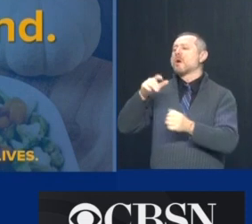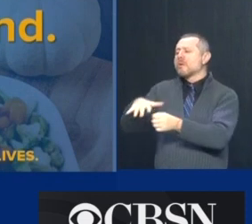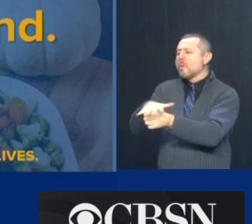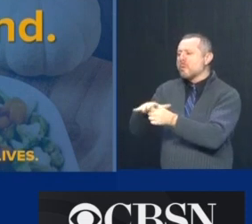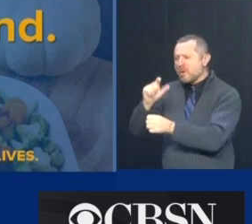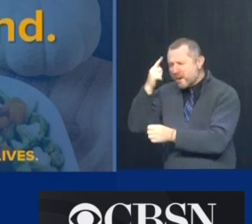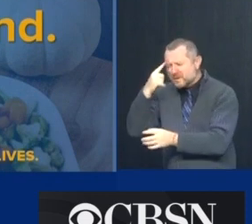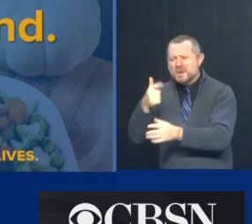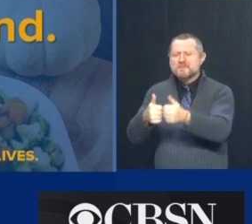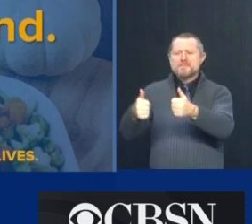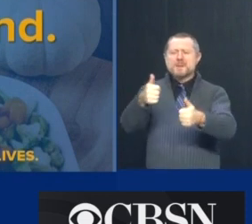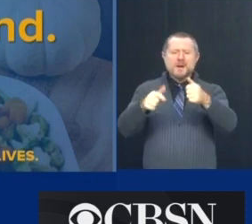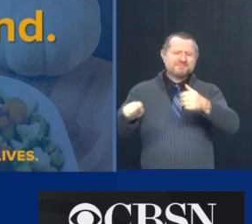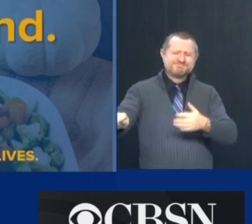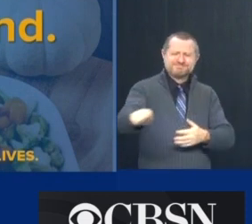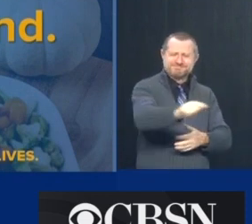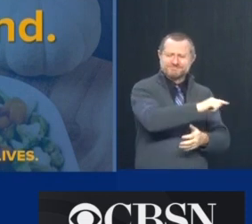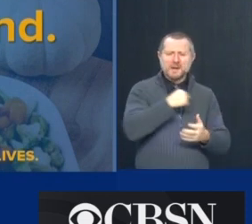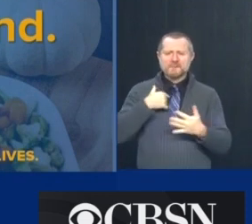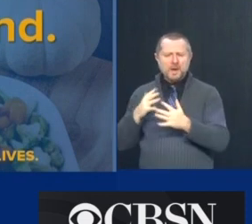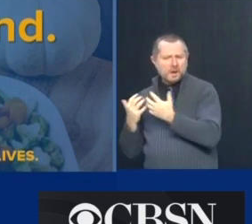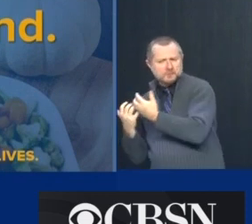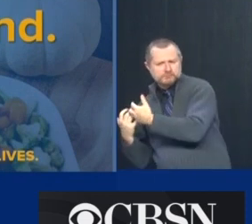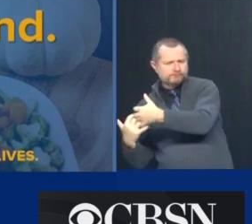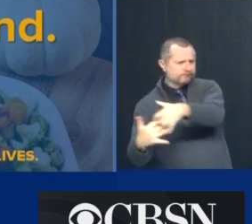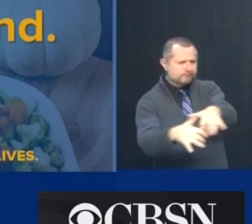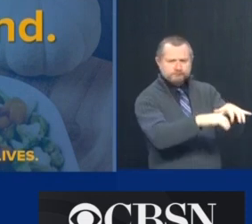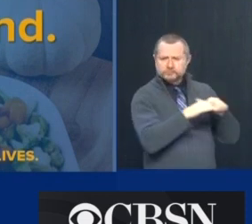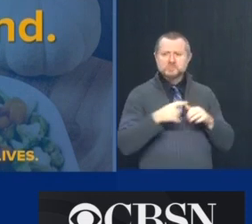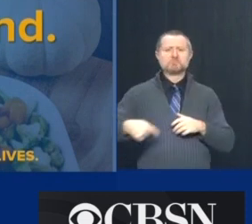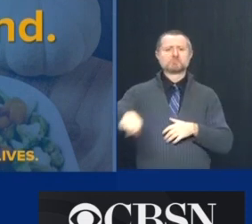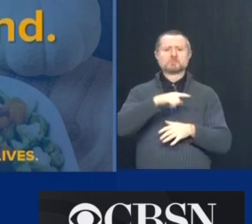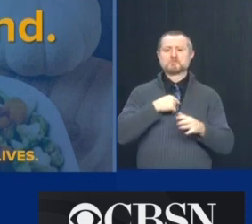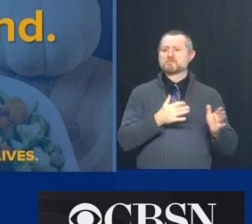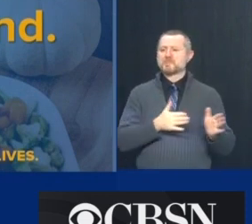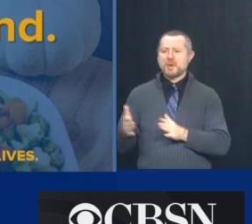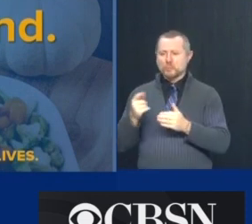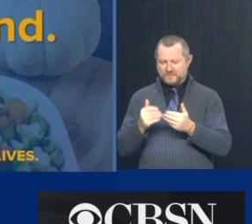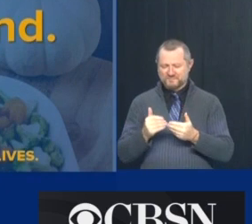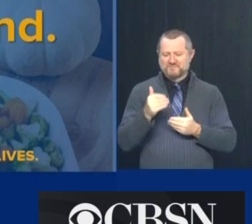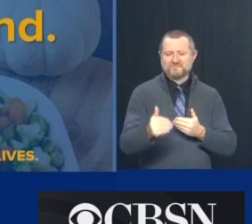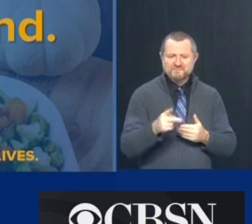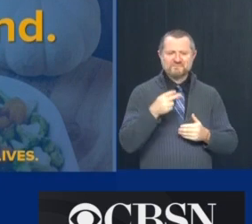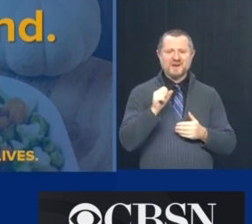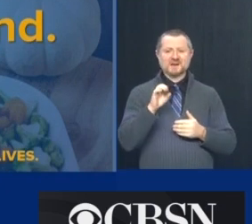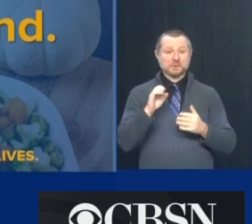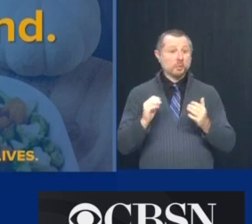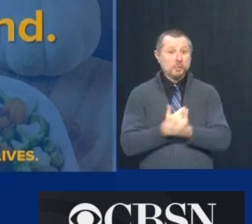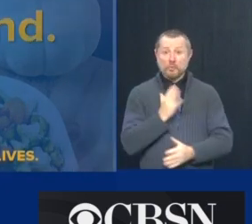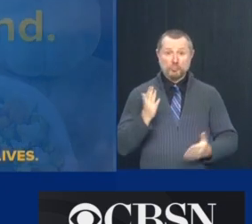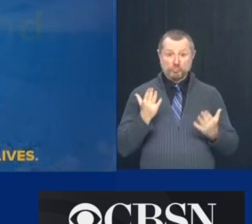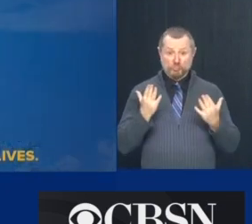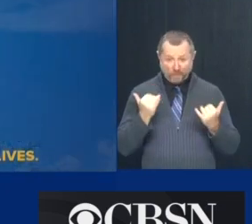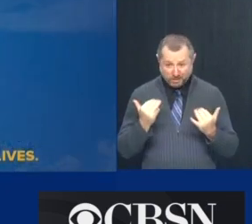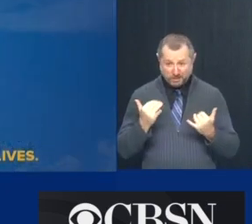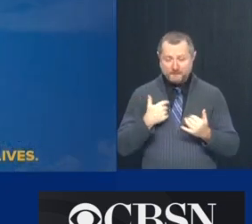to design a strategy going into this new phase, because we're all seeing new facts.